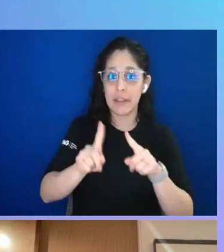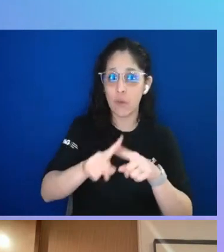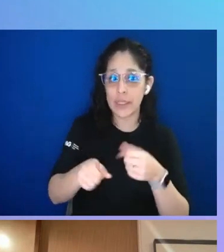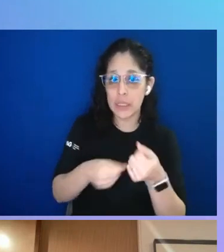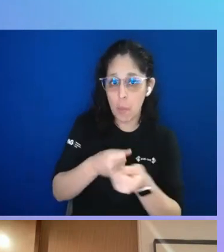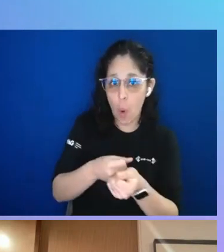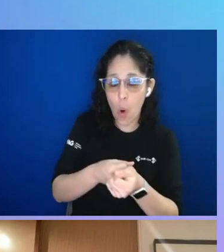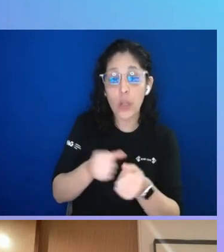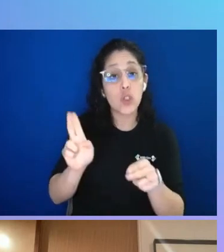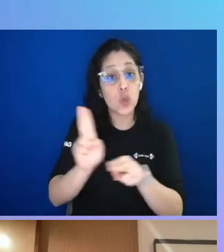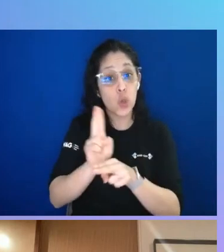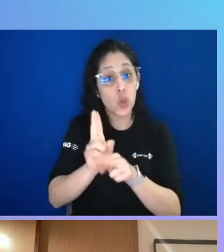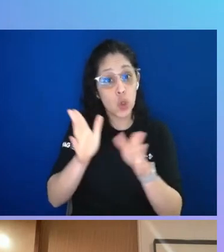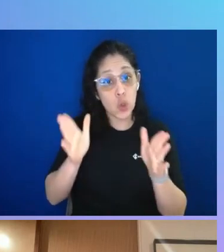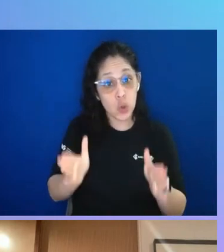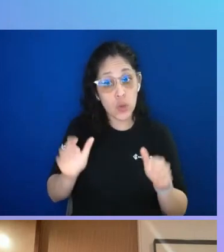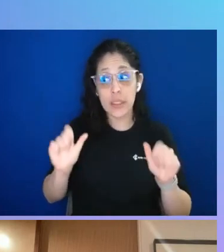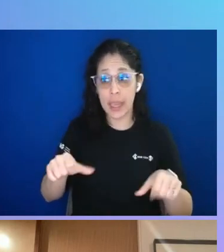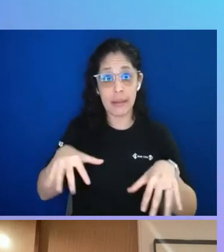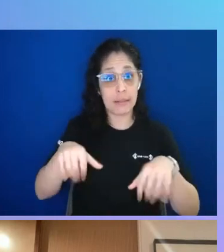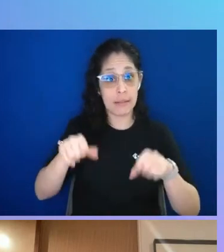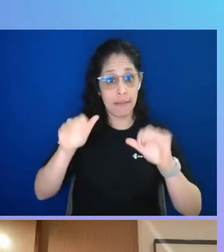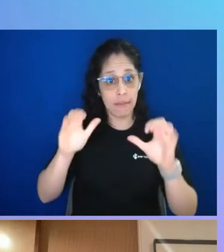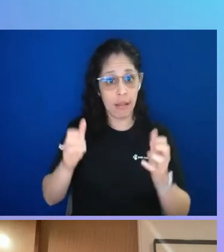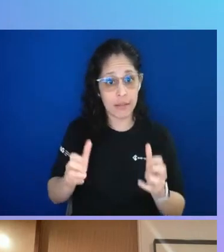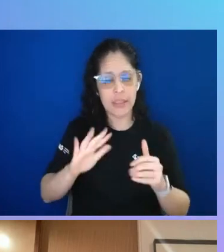and the content is read out loud.